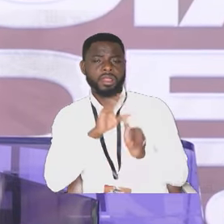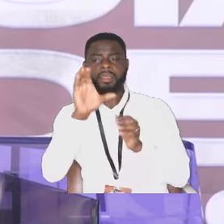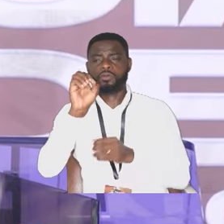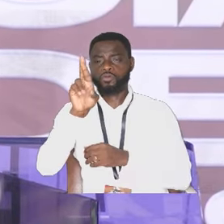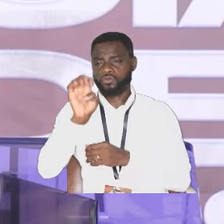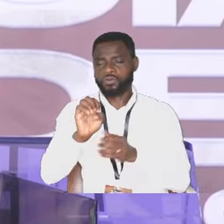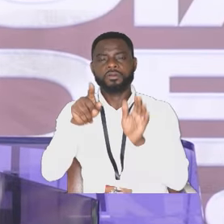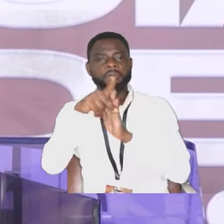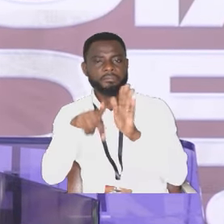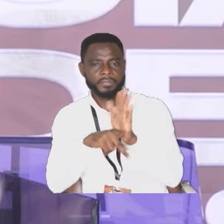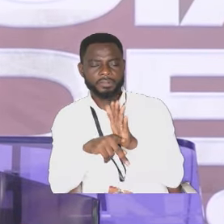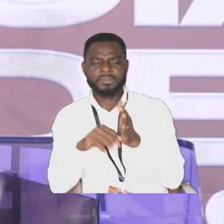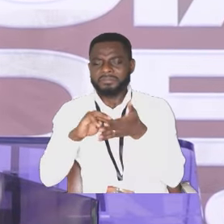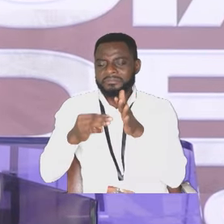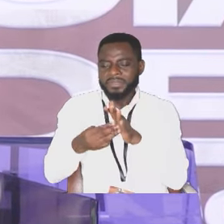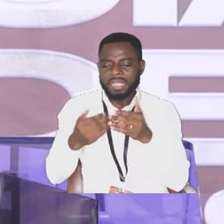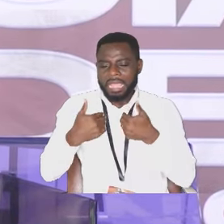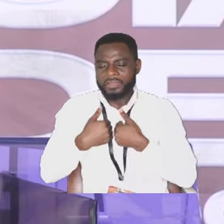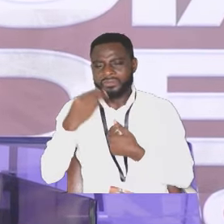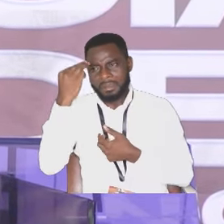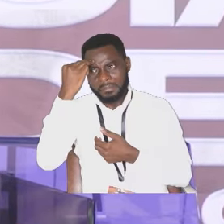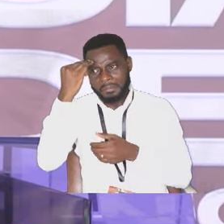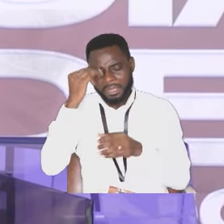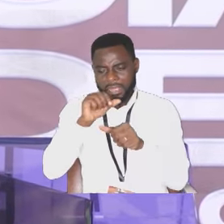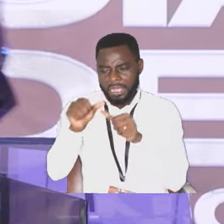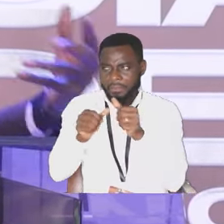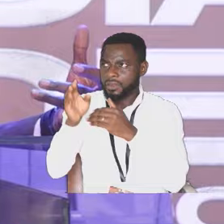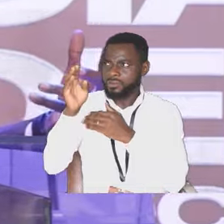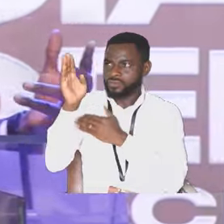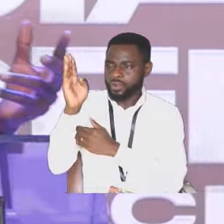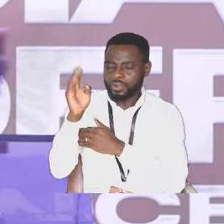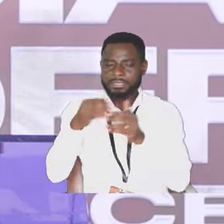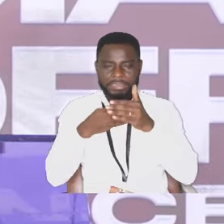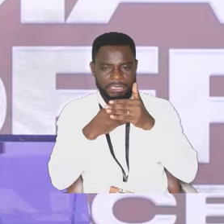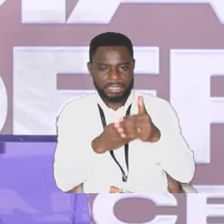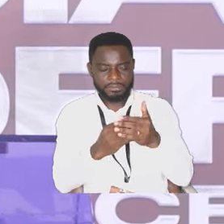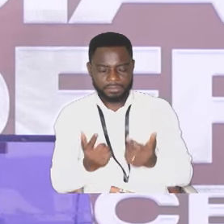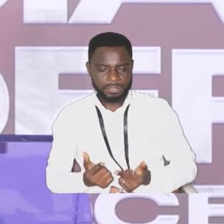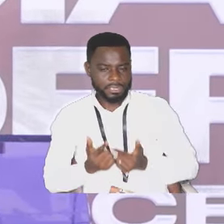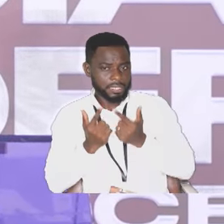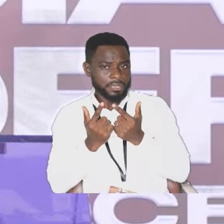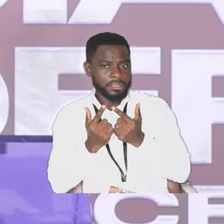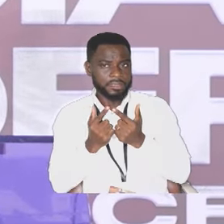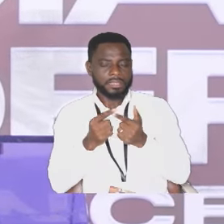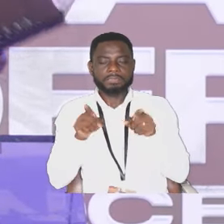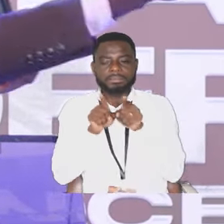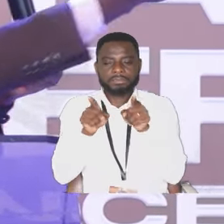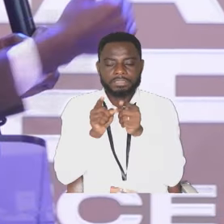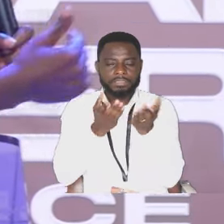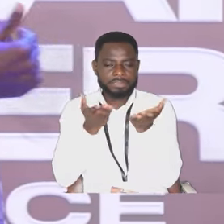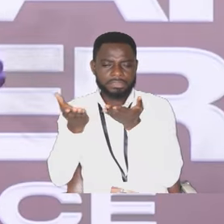God, or having a mind about God in leadership, in life, and then also serving